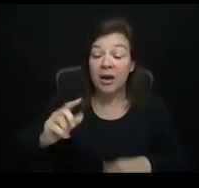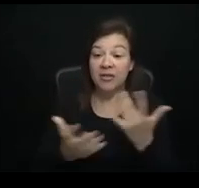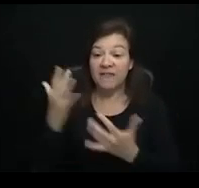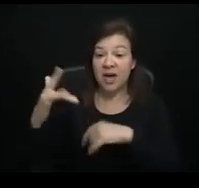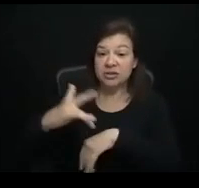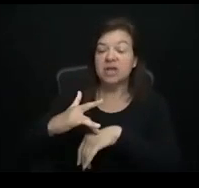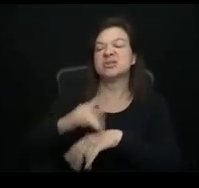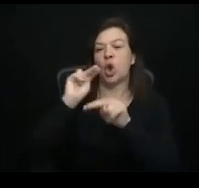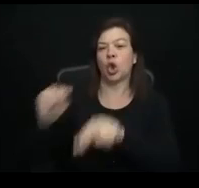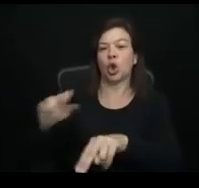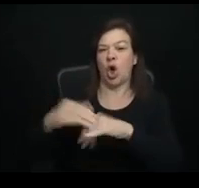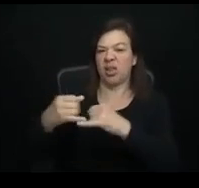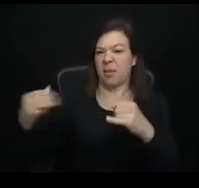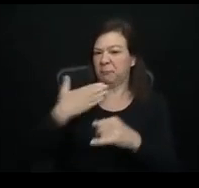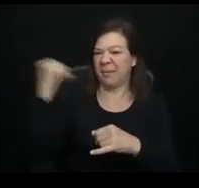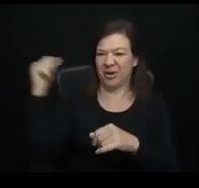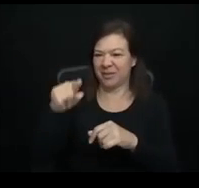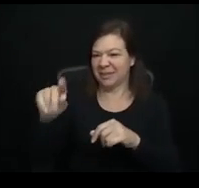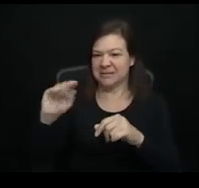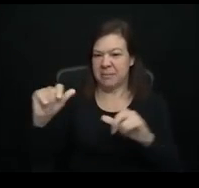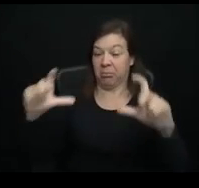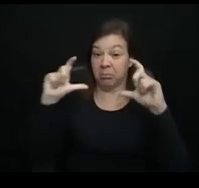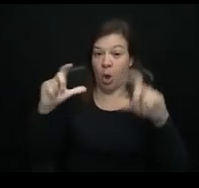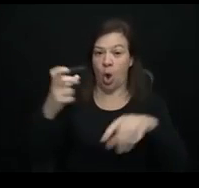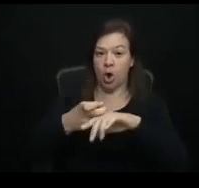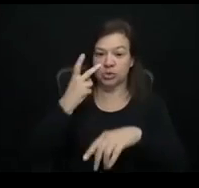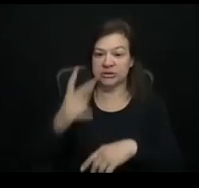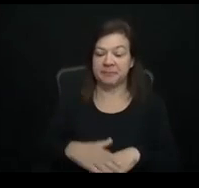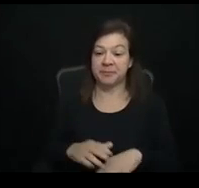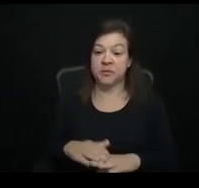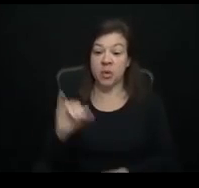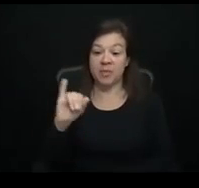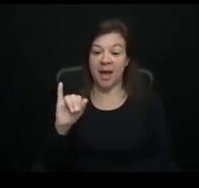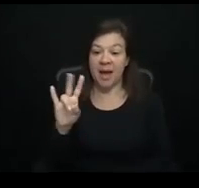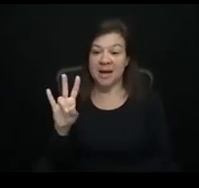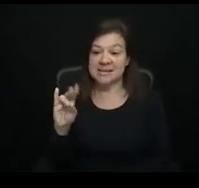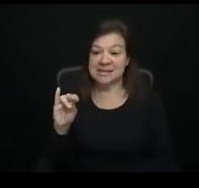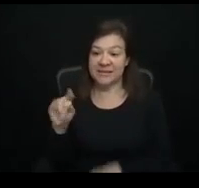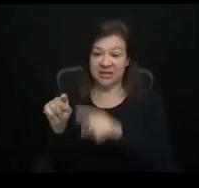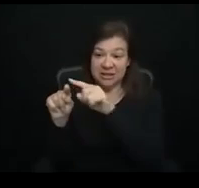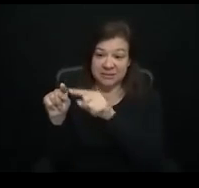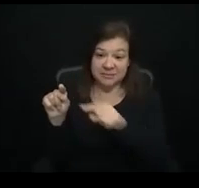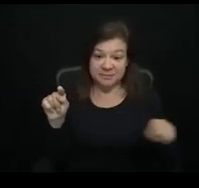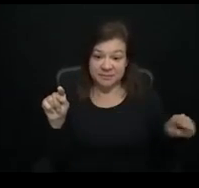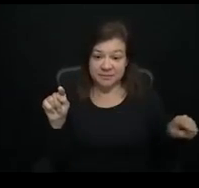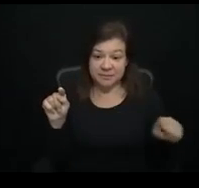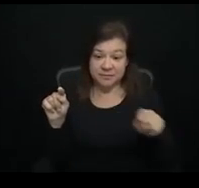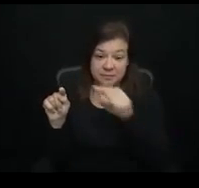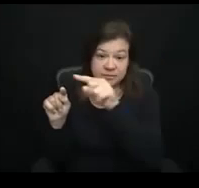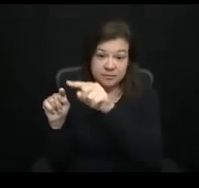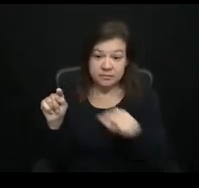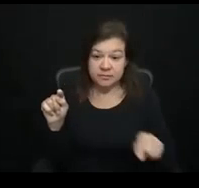find. So starting in the I-70 corridor, right over there. Right